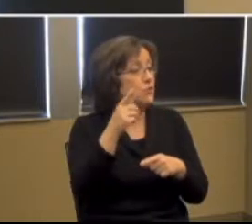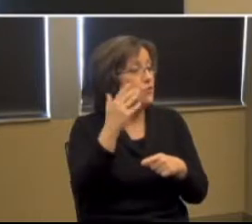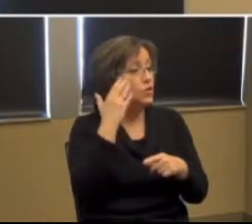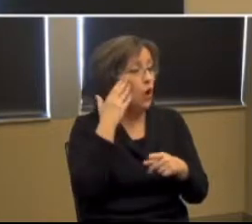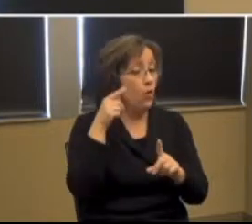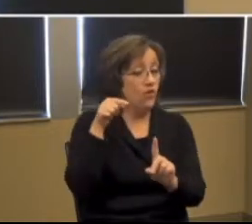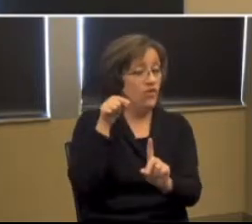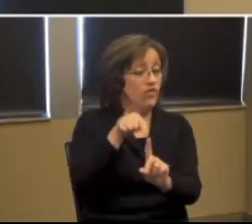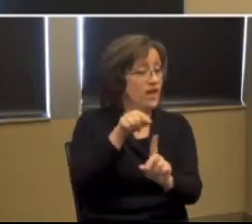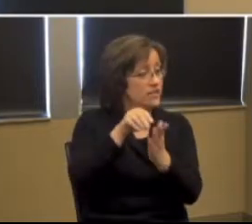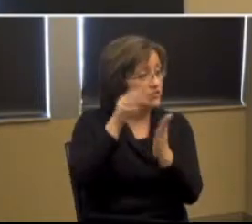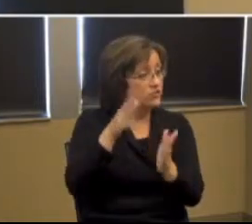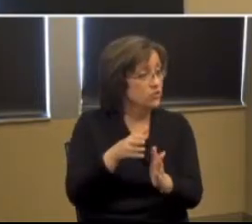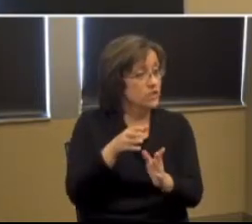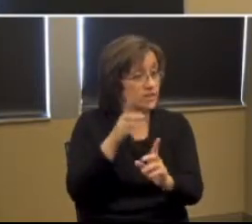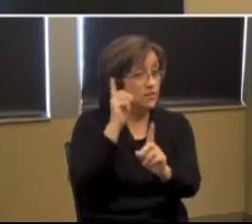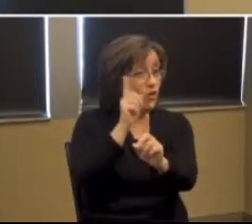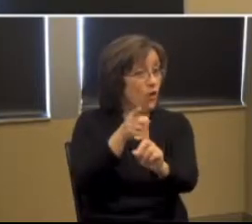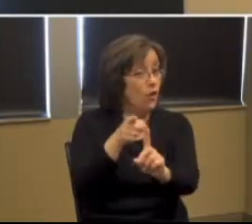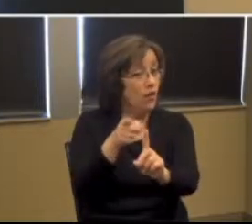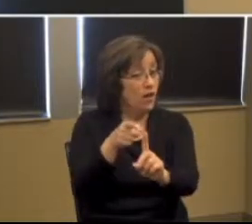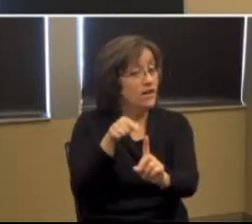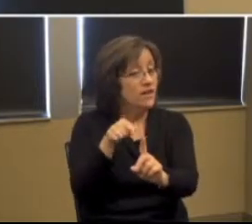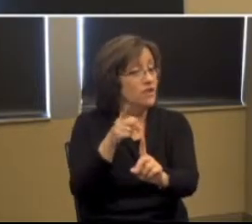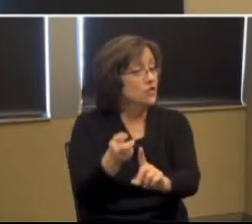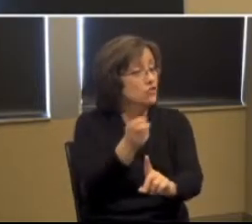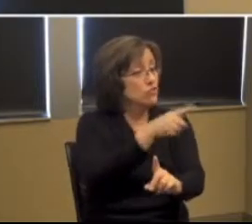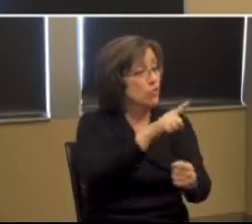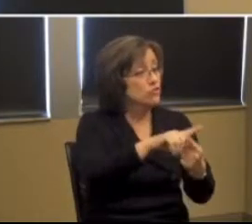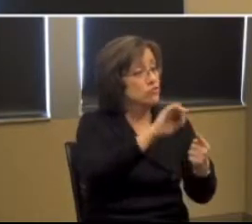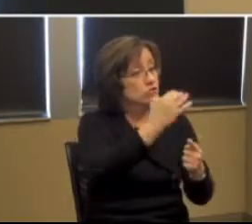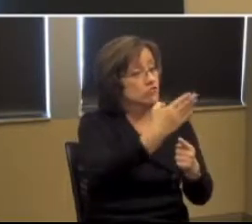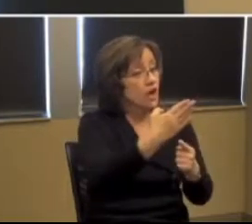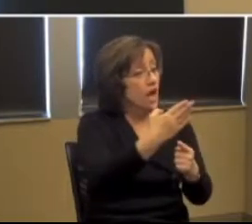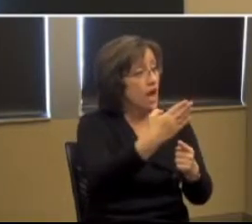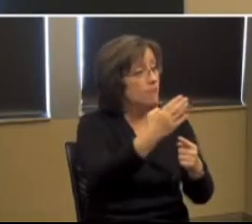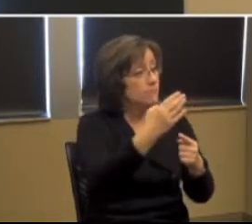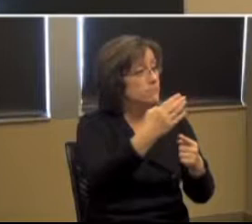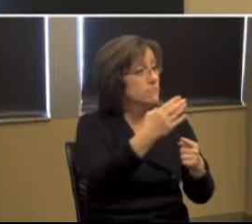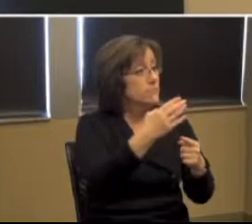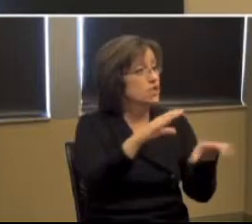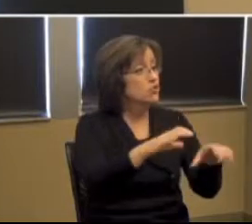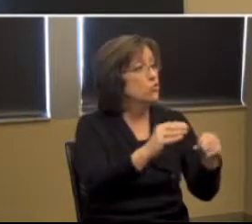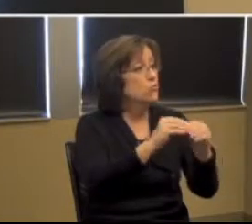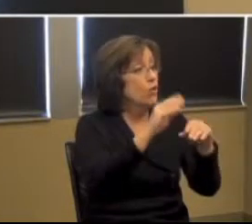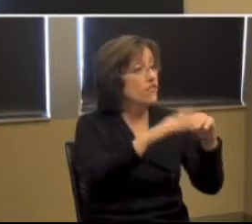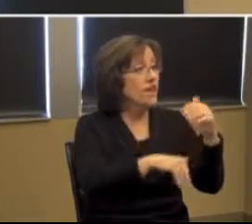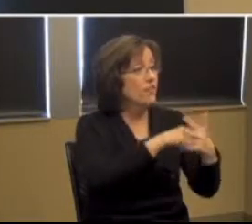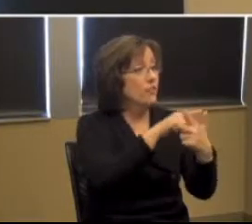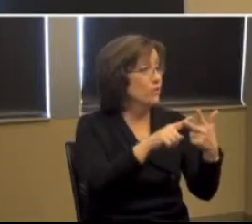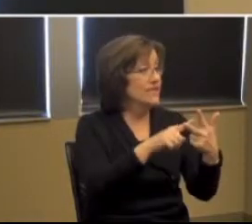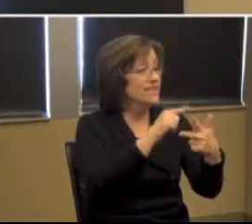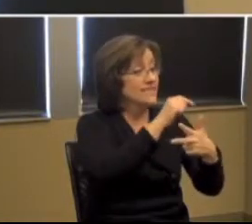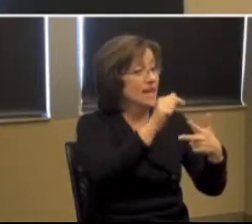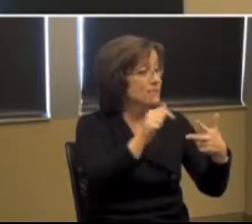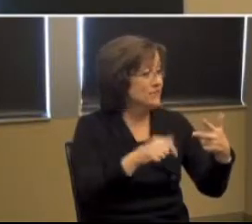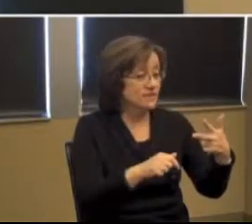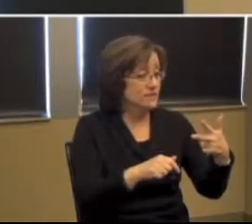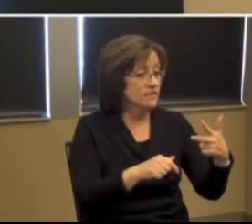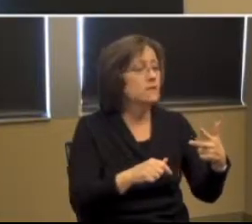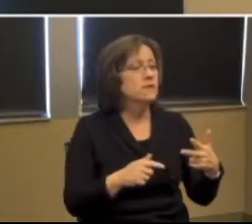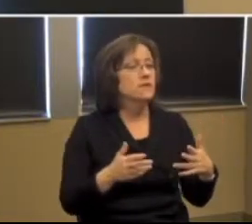get them to go to their job site and be able to do something that's over 3 steps, I would introduce a